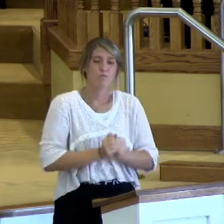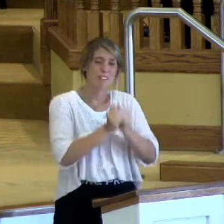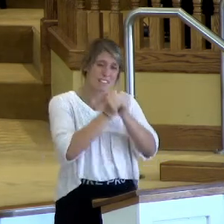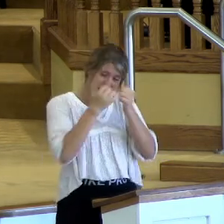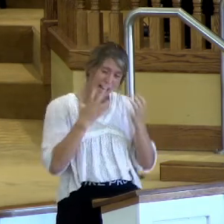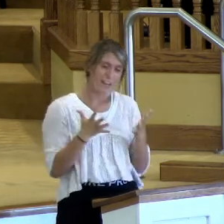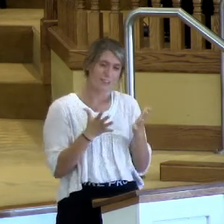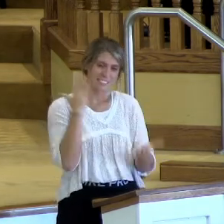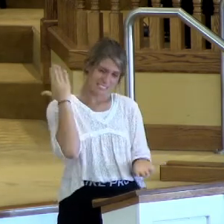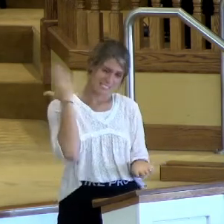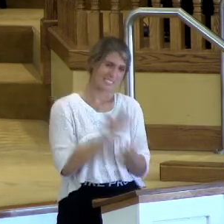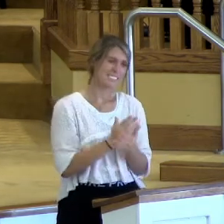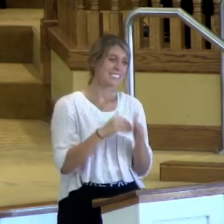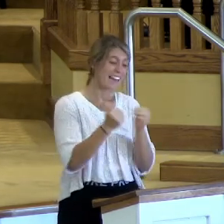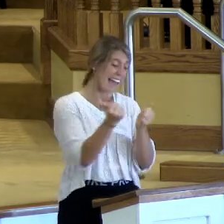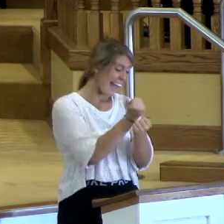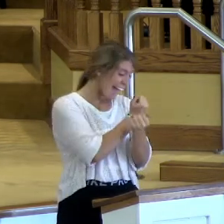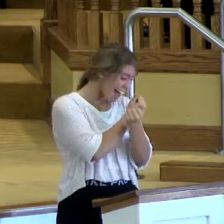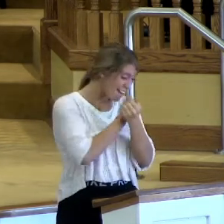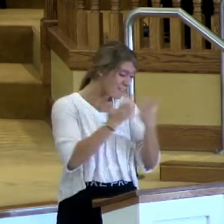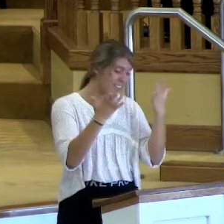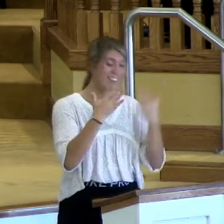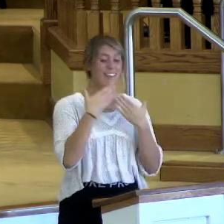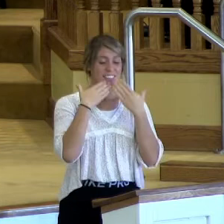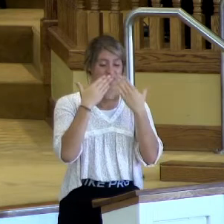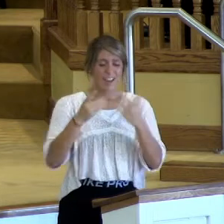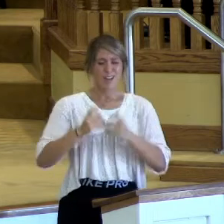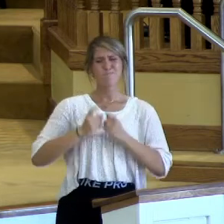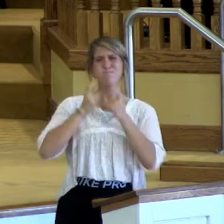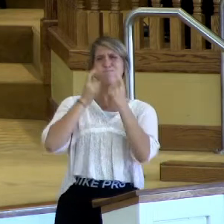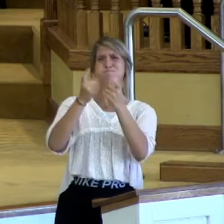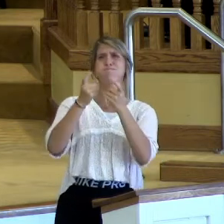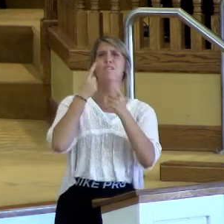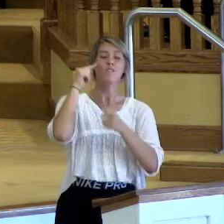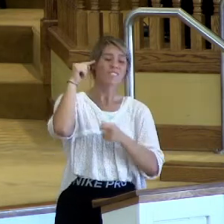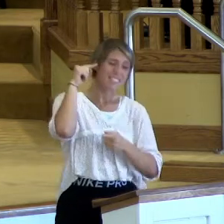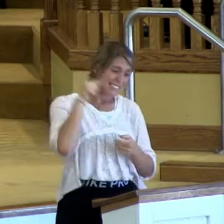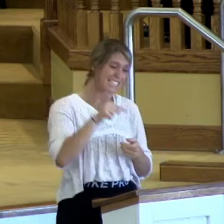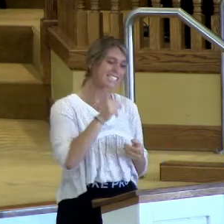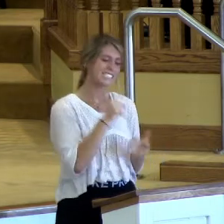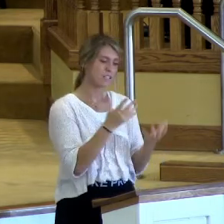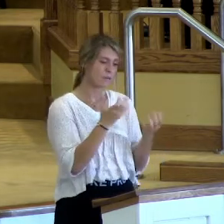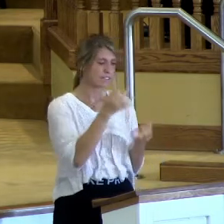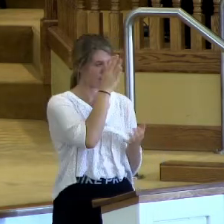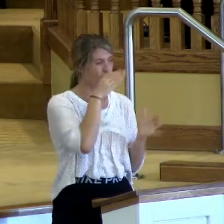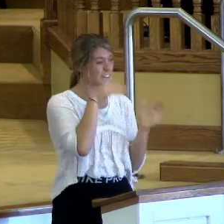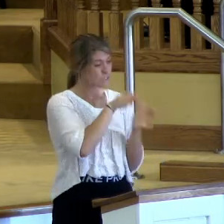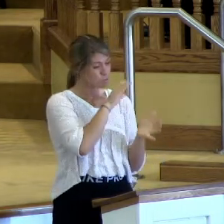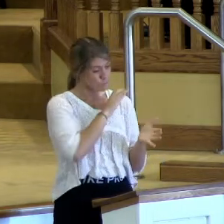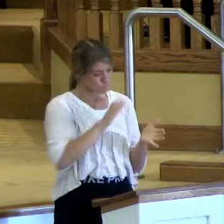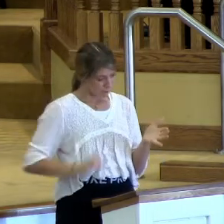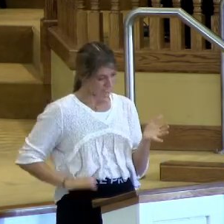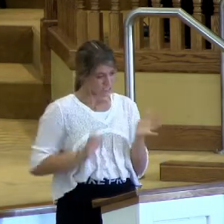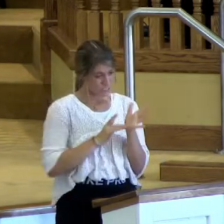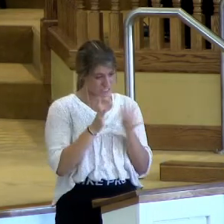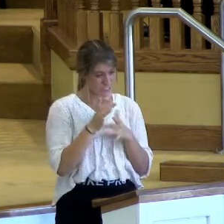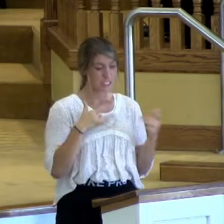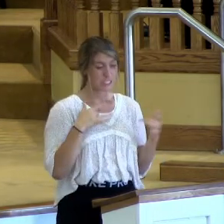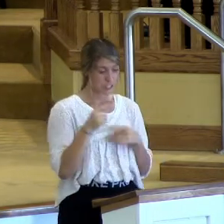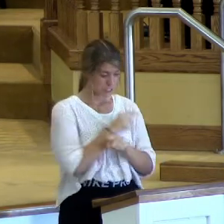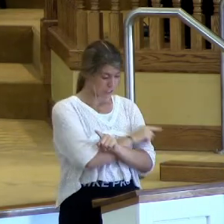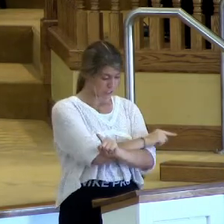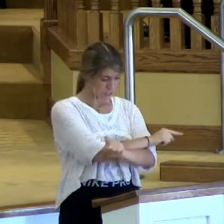ceasing. In everything give thanks, for this is the will of God in Christ Jesus concerning